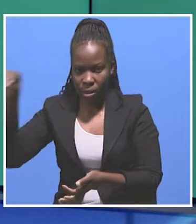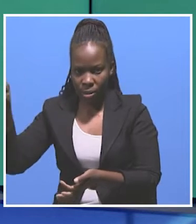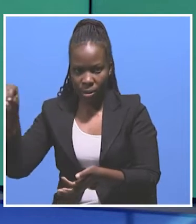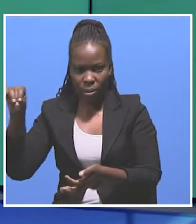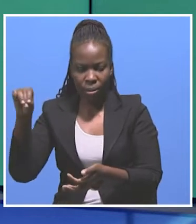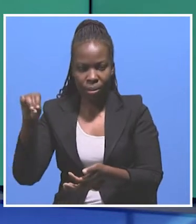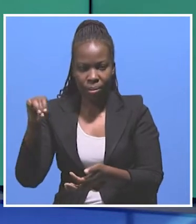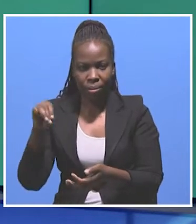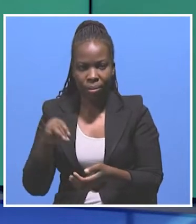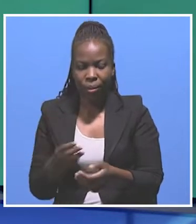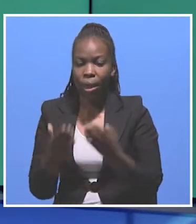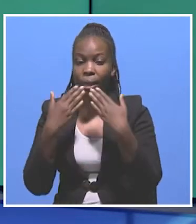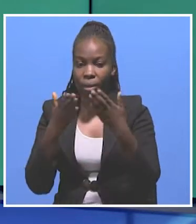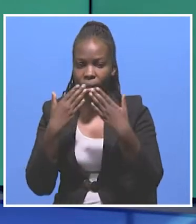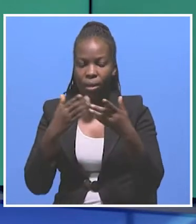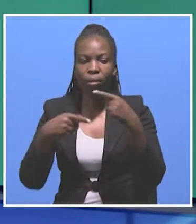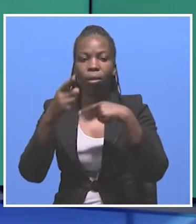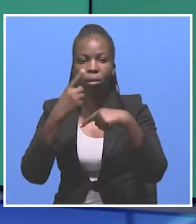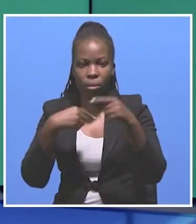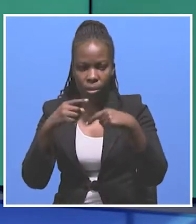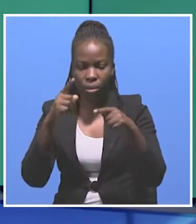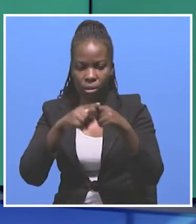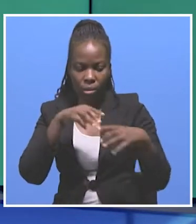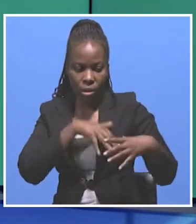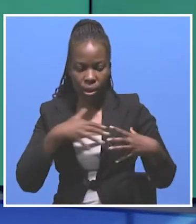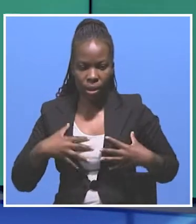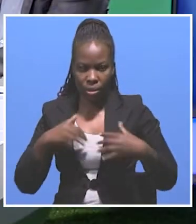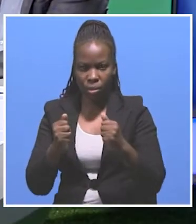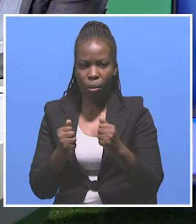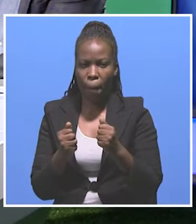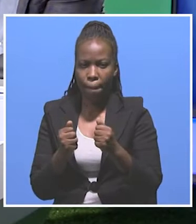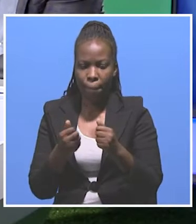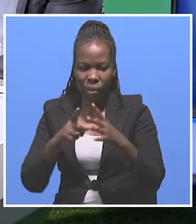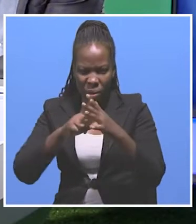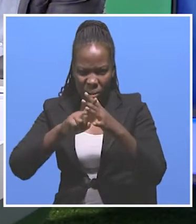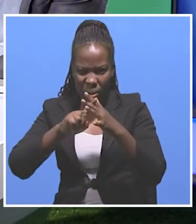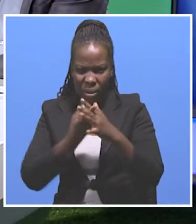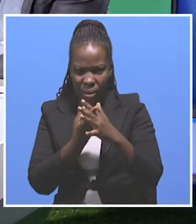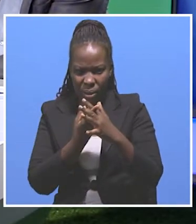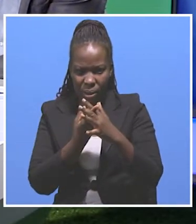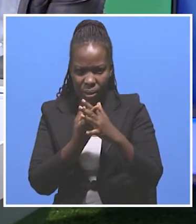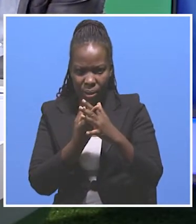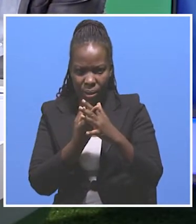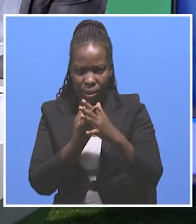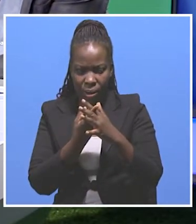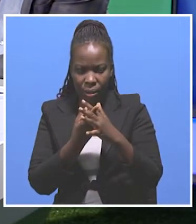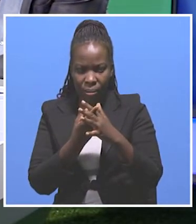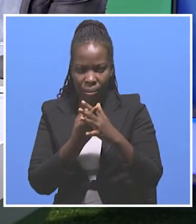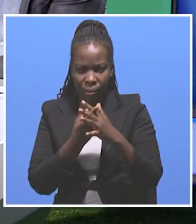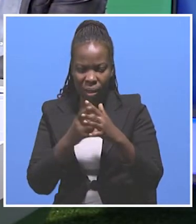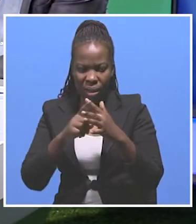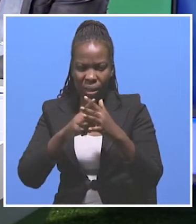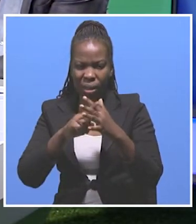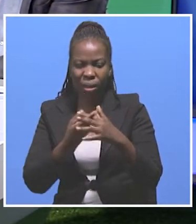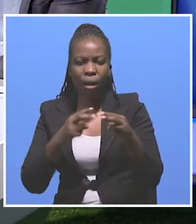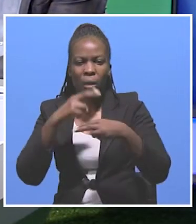and gynecologist. Thank you so much for coming through to Inside Health. Let's start by looking at the